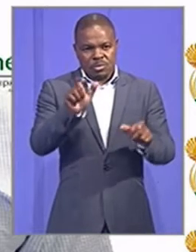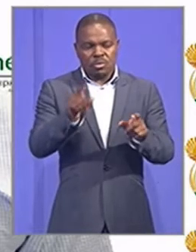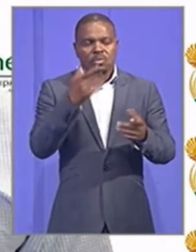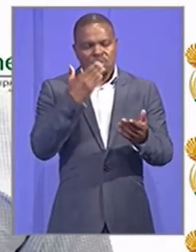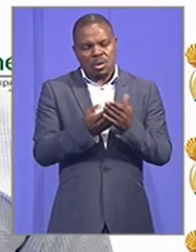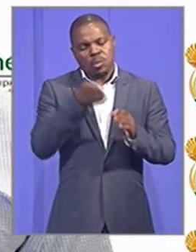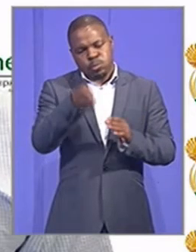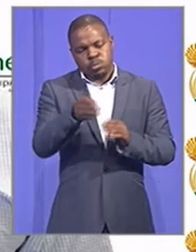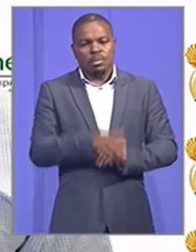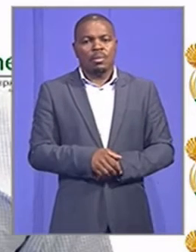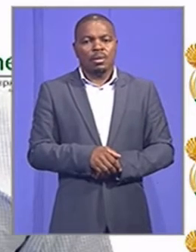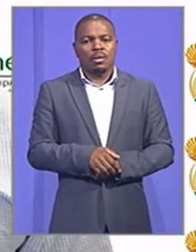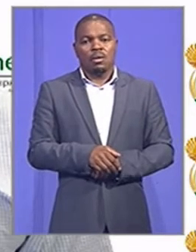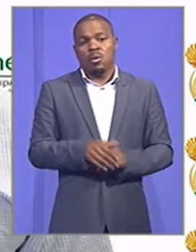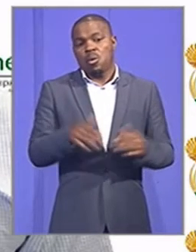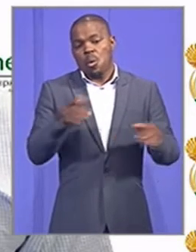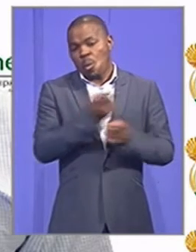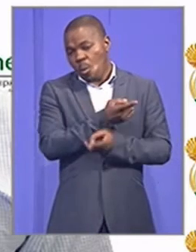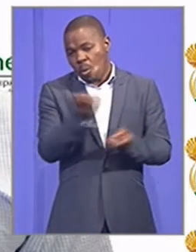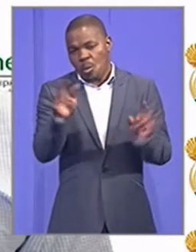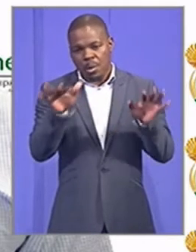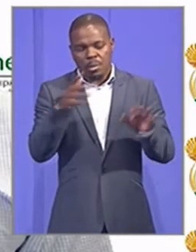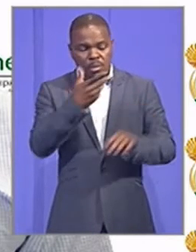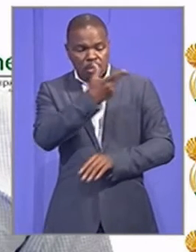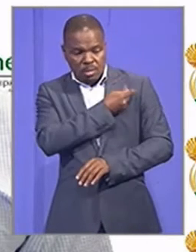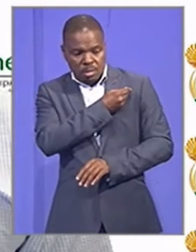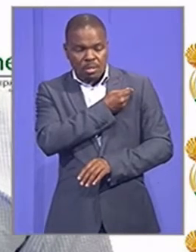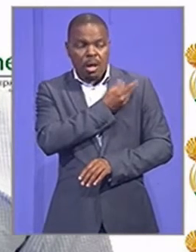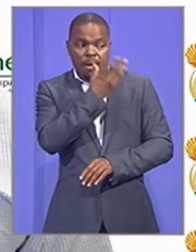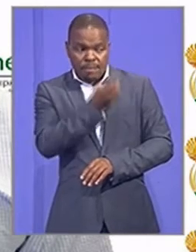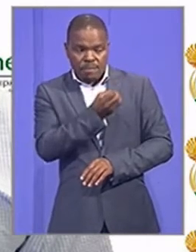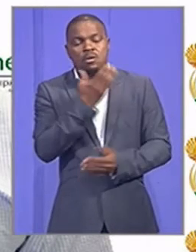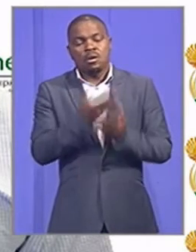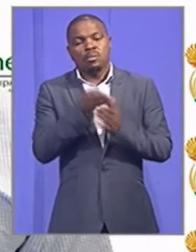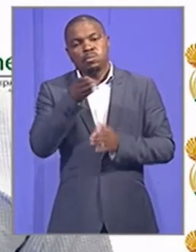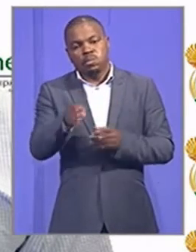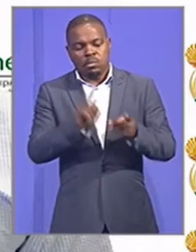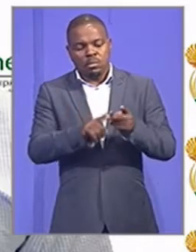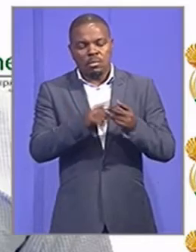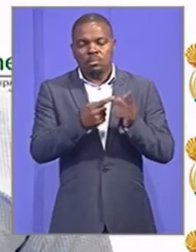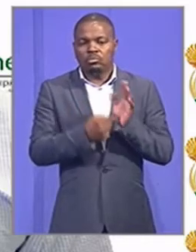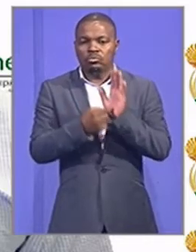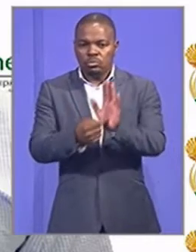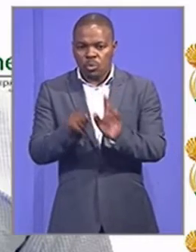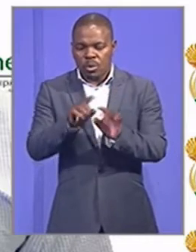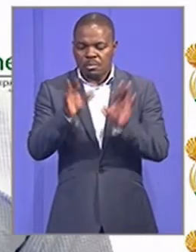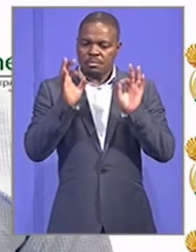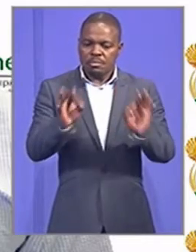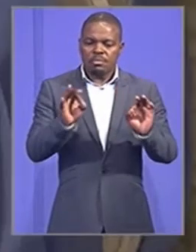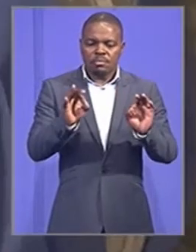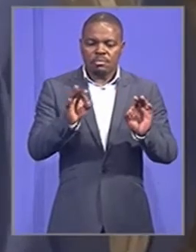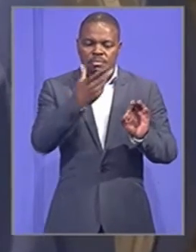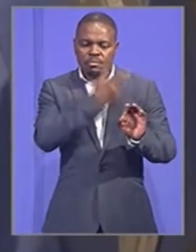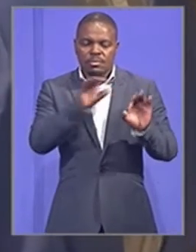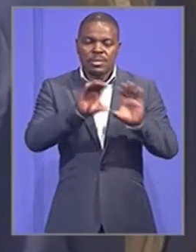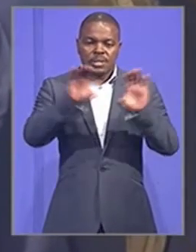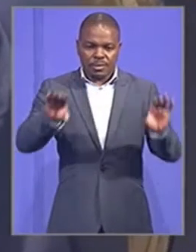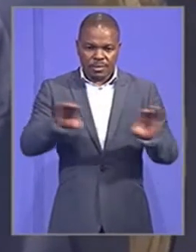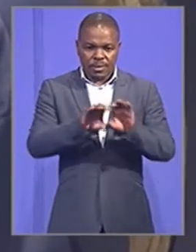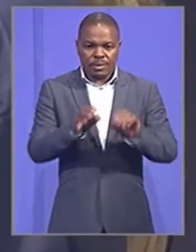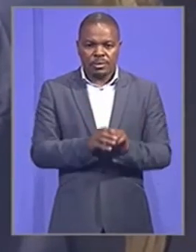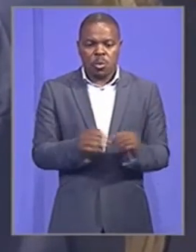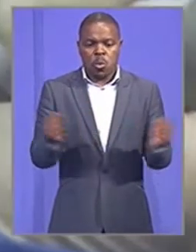occupied, provided that all attendees are vaccinated against COVID-19 and produce a valid vaccination certificate. Jaaka setlha sa